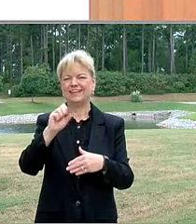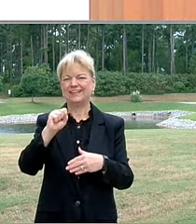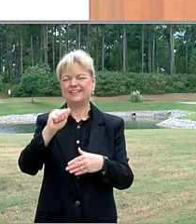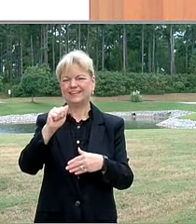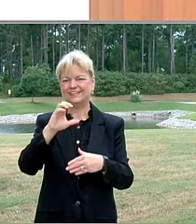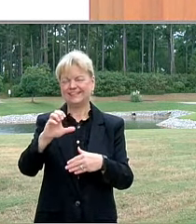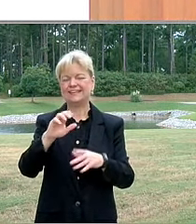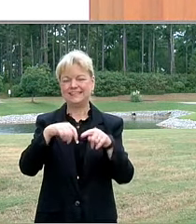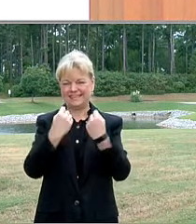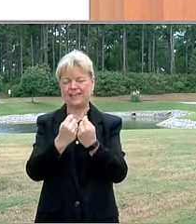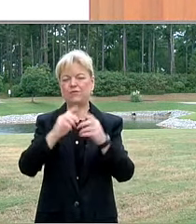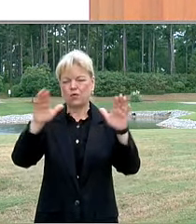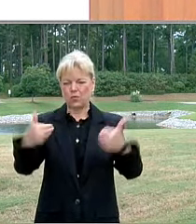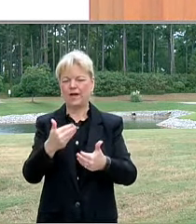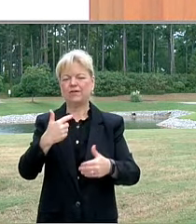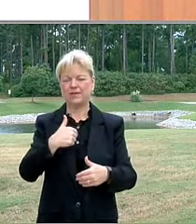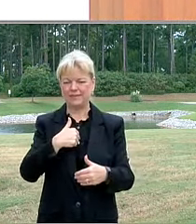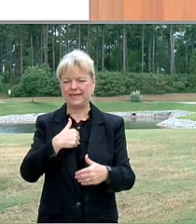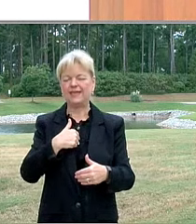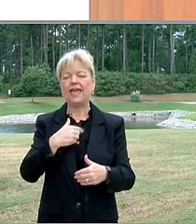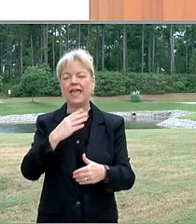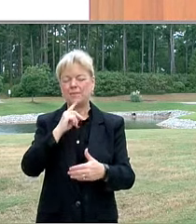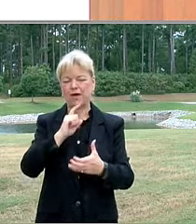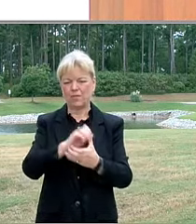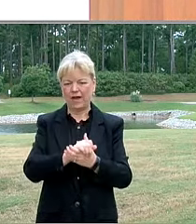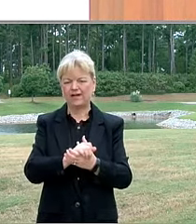and me. USASAC's mission is at the